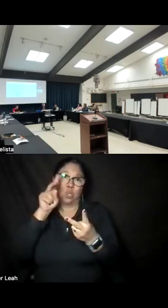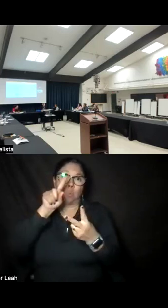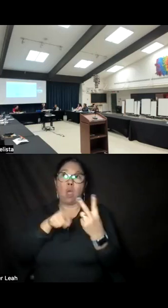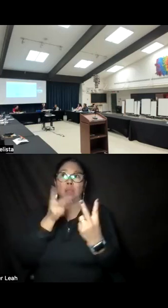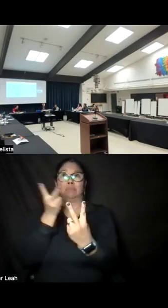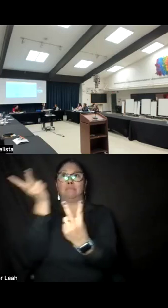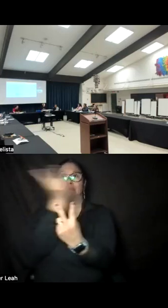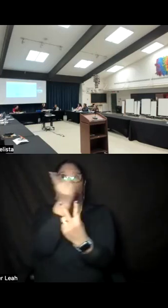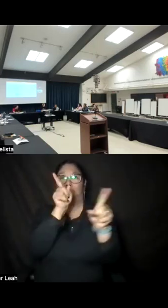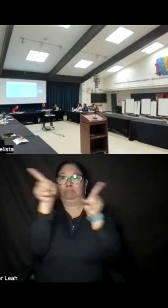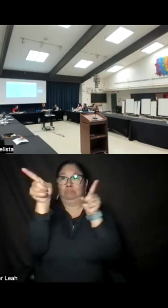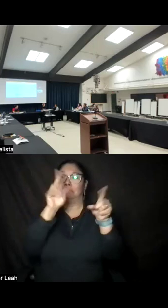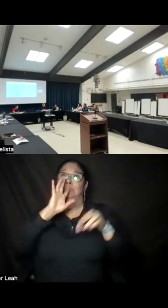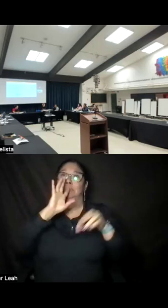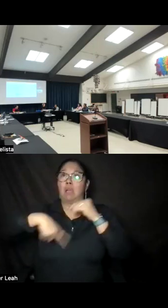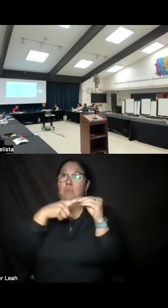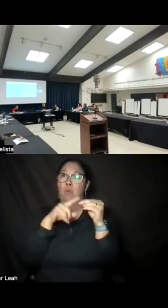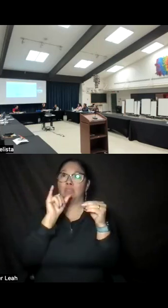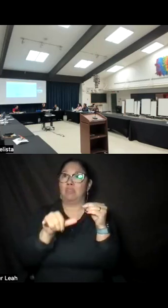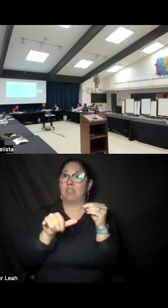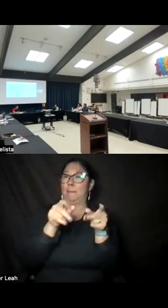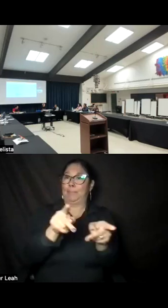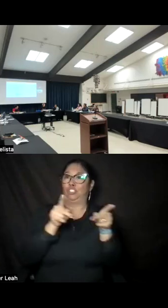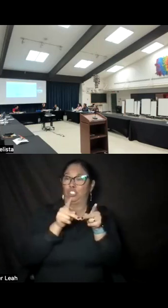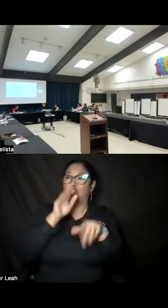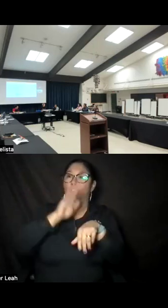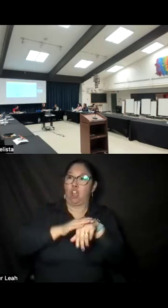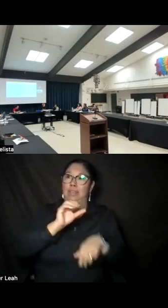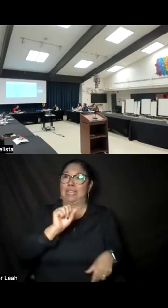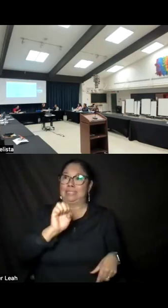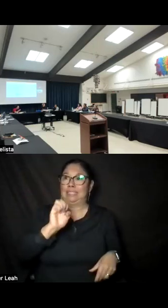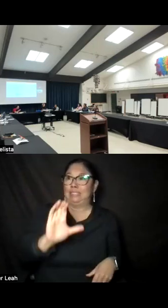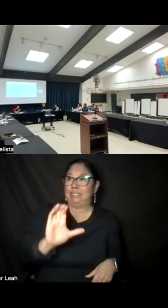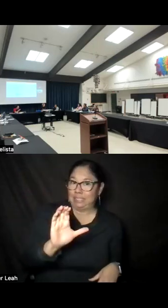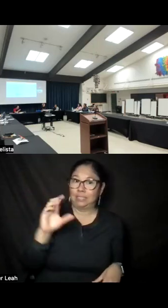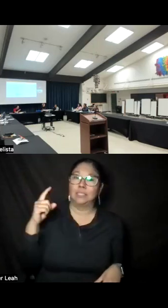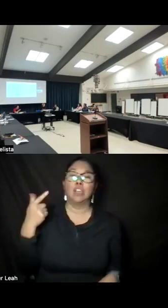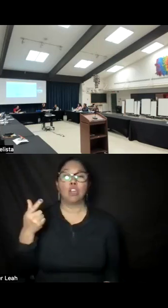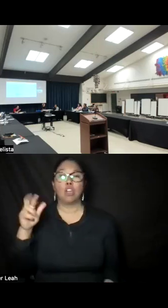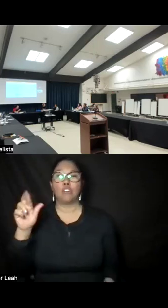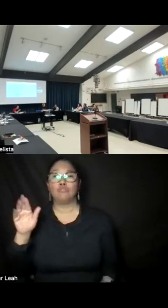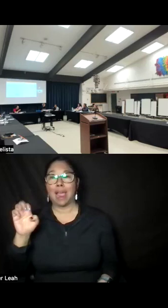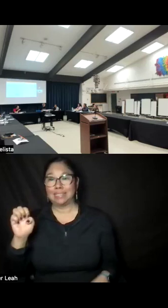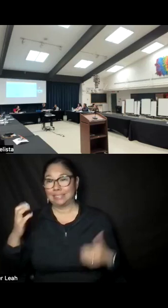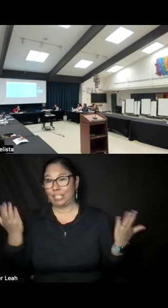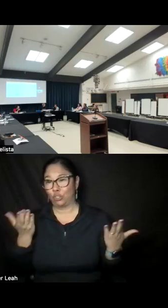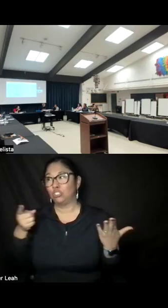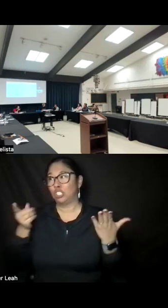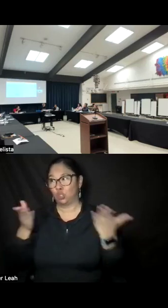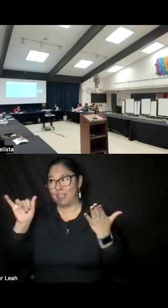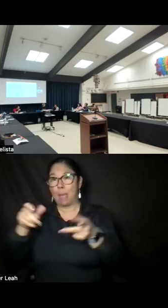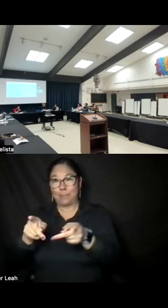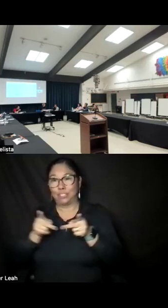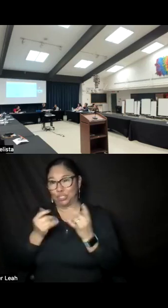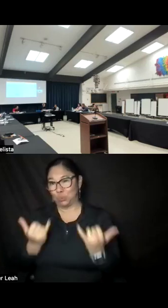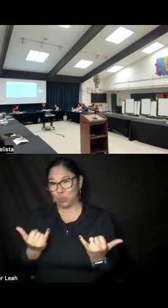the principal position on the SSC. We have Grace here in that position